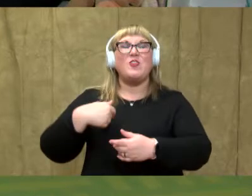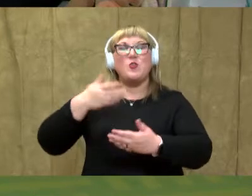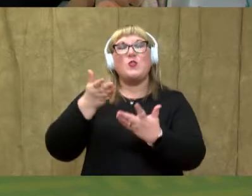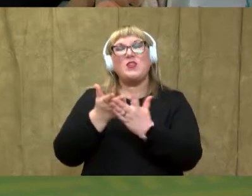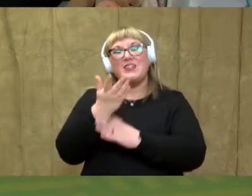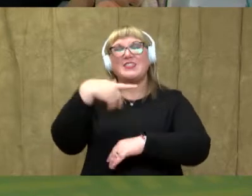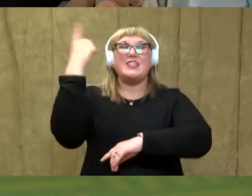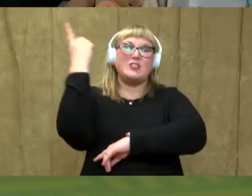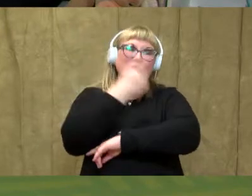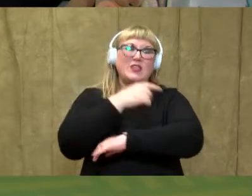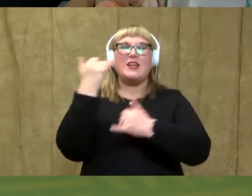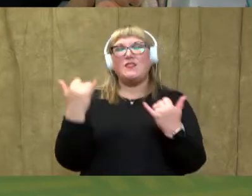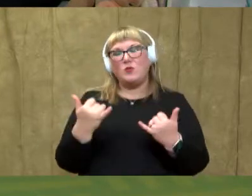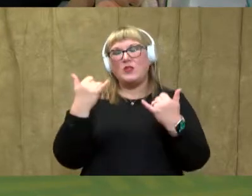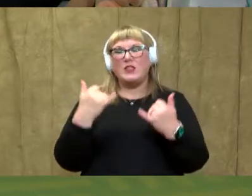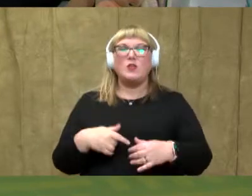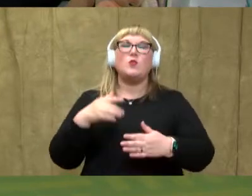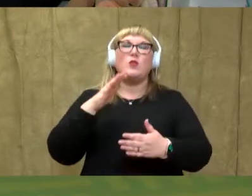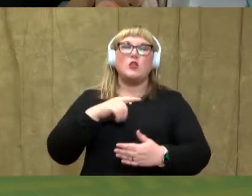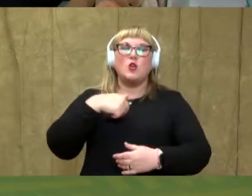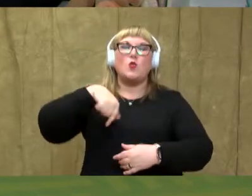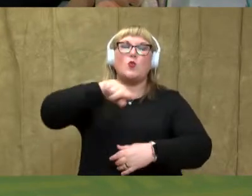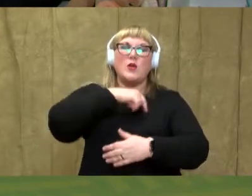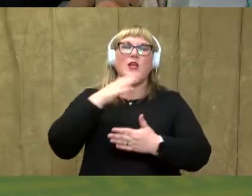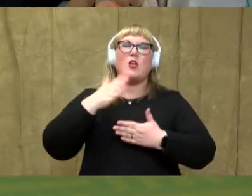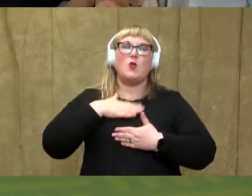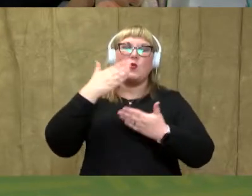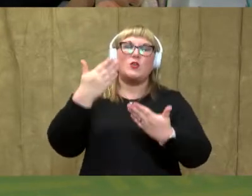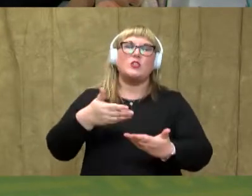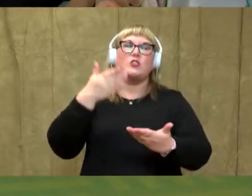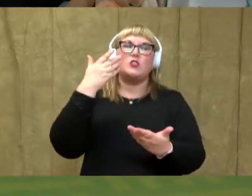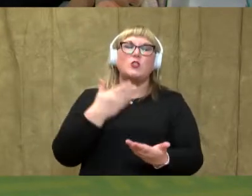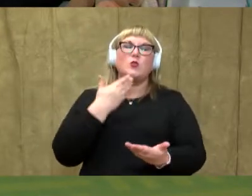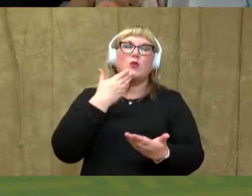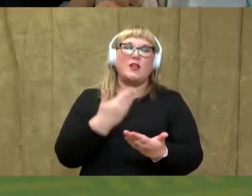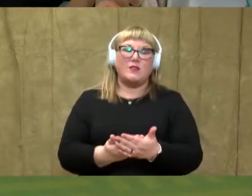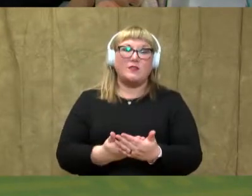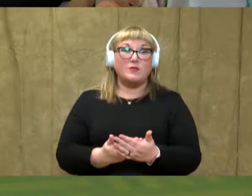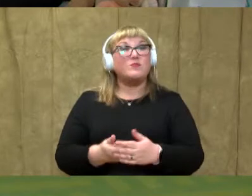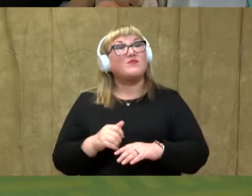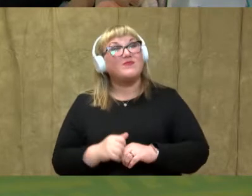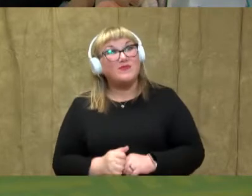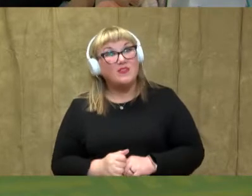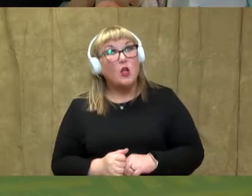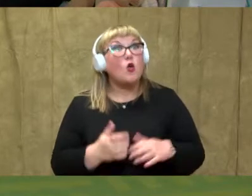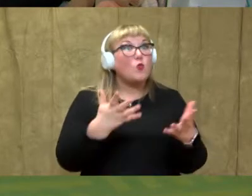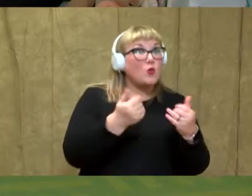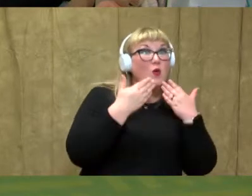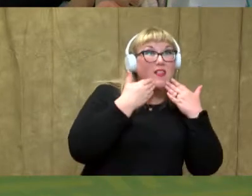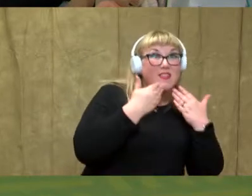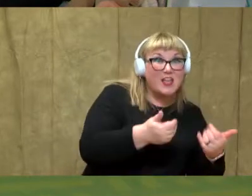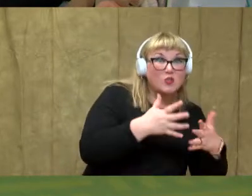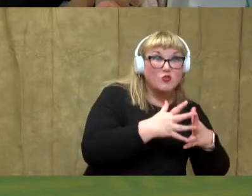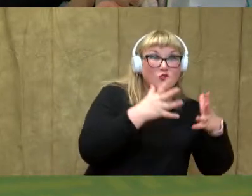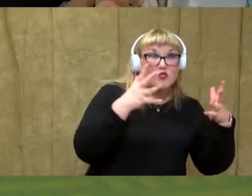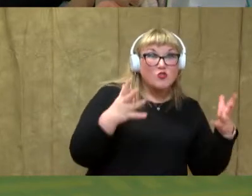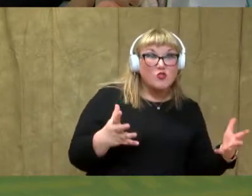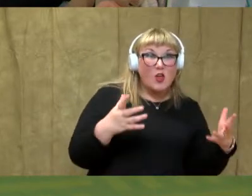All through the day today, we wish you well. Boys and girls, we want to thank you so much for